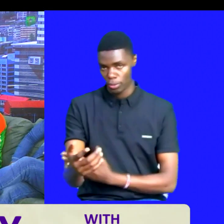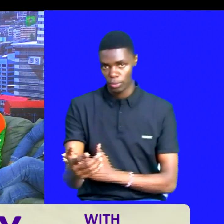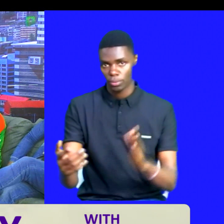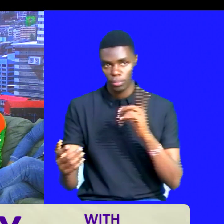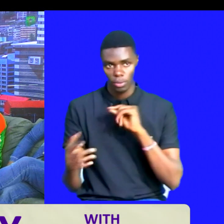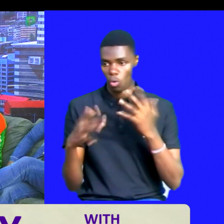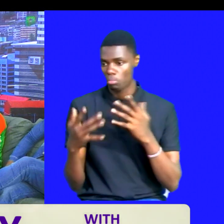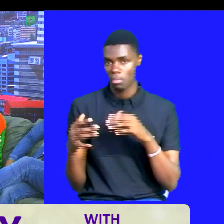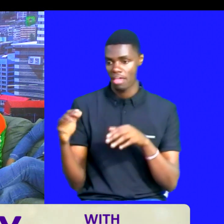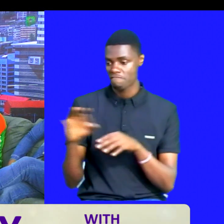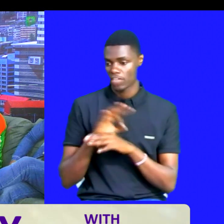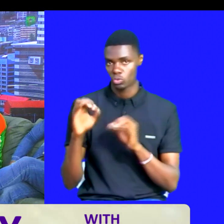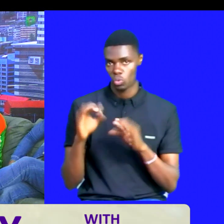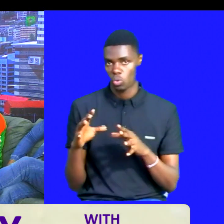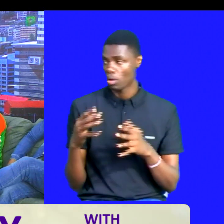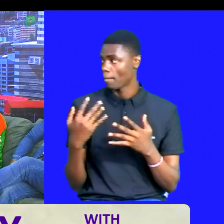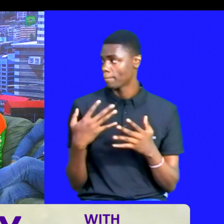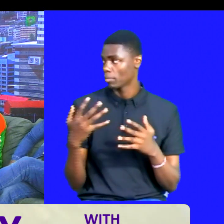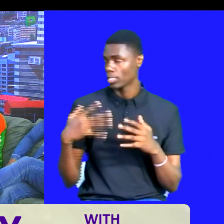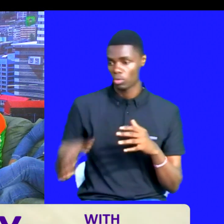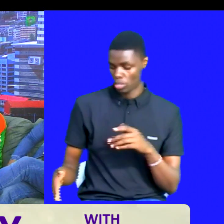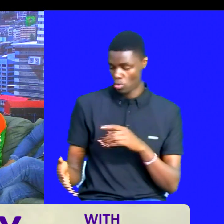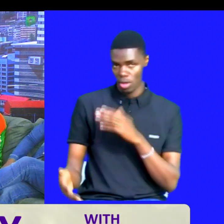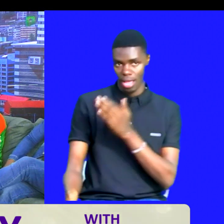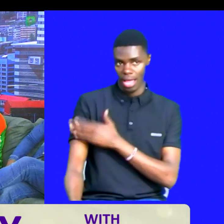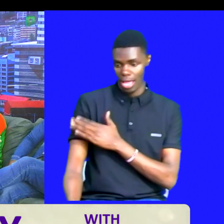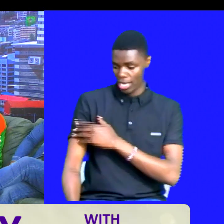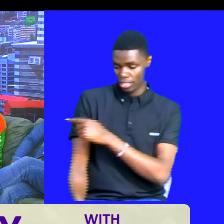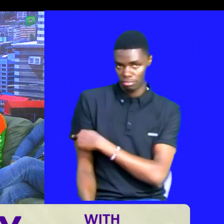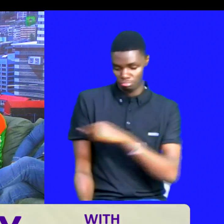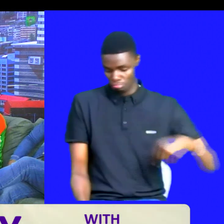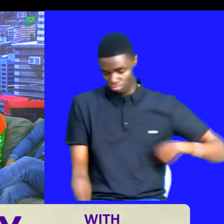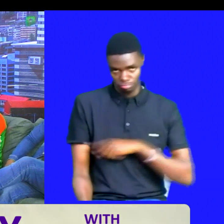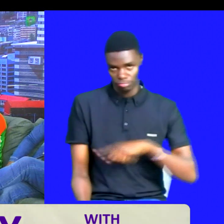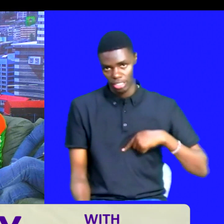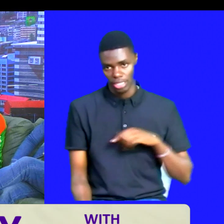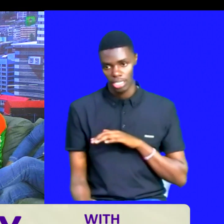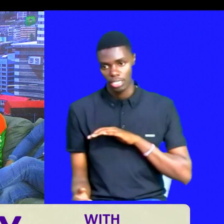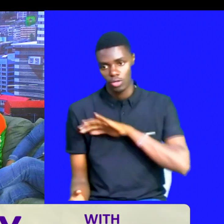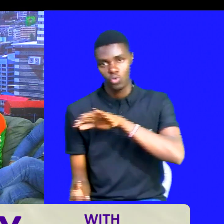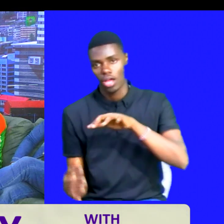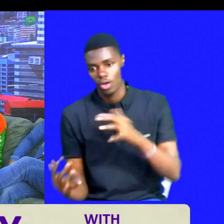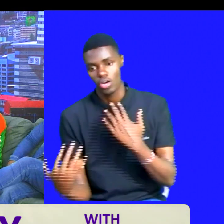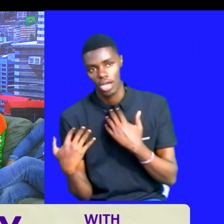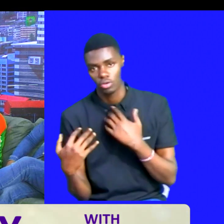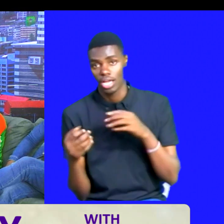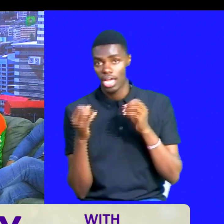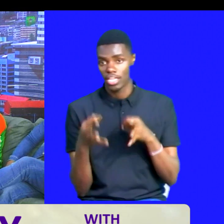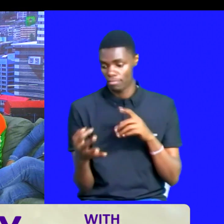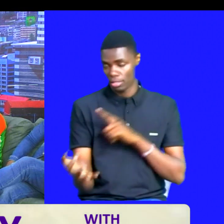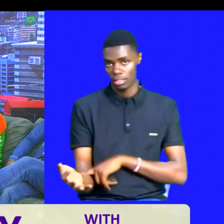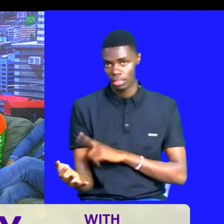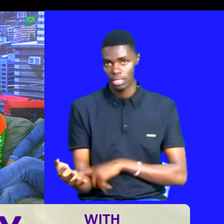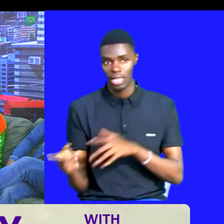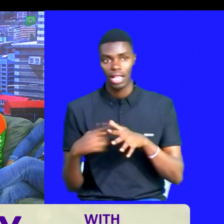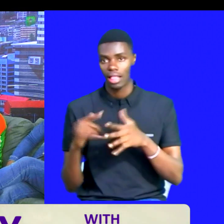not functional. Okay. So normally it's tied against your body so that you cannot use it to handle the To ball. handle the ball, yes. So when you handle the ball with that arm that is amputated, it's